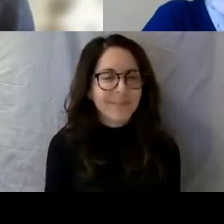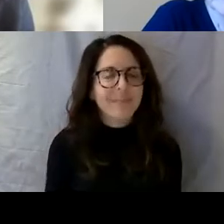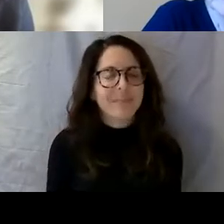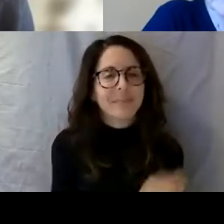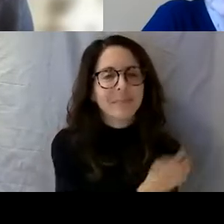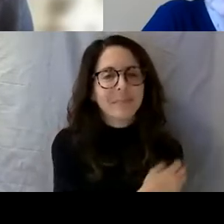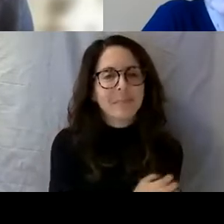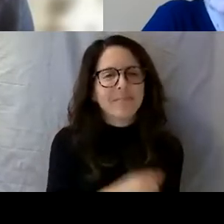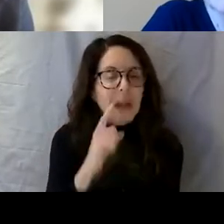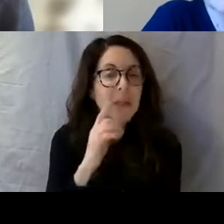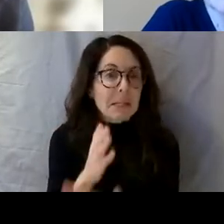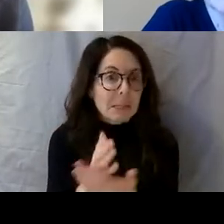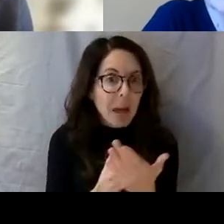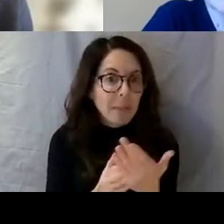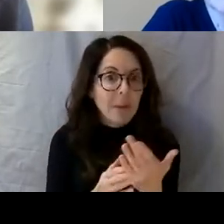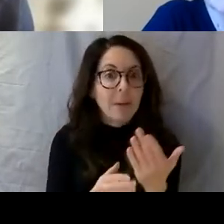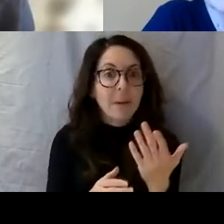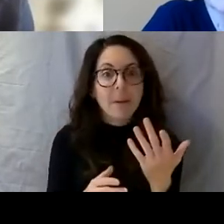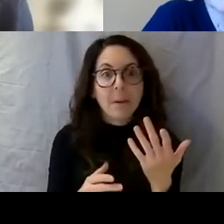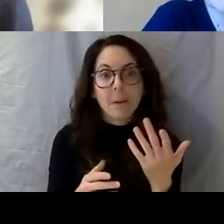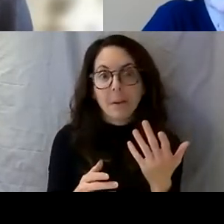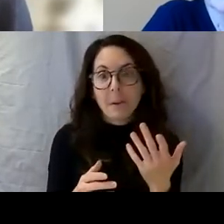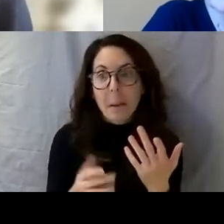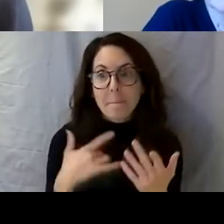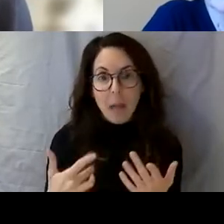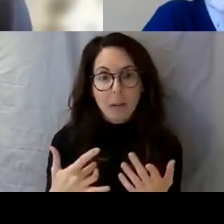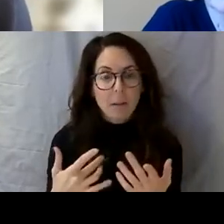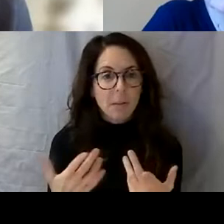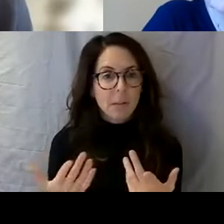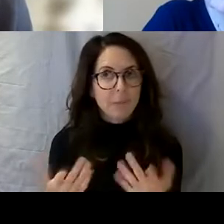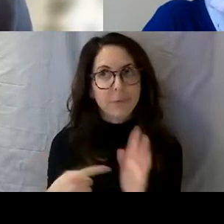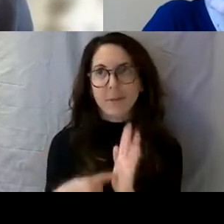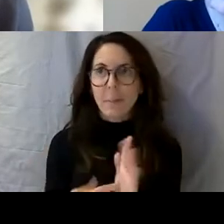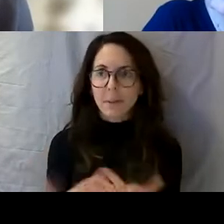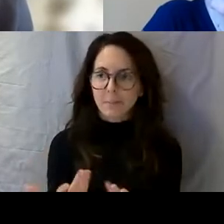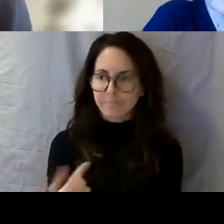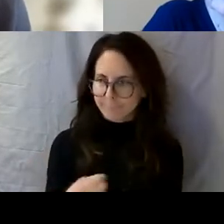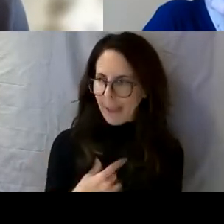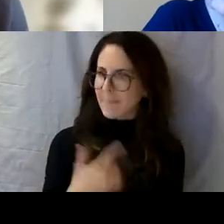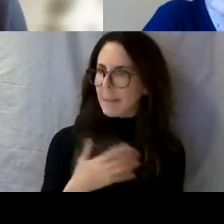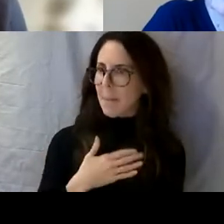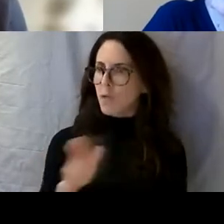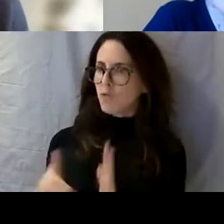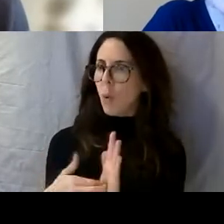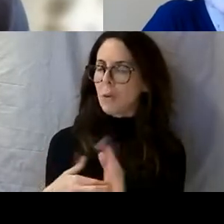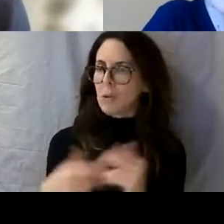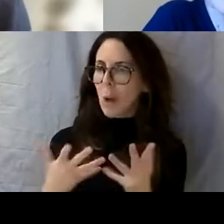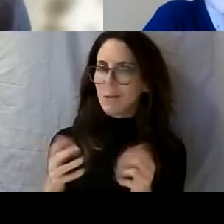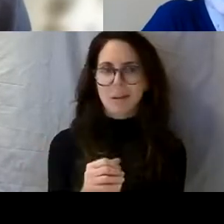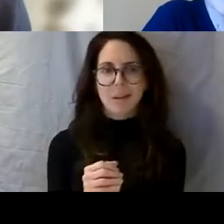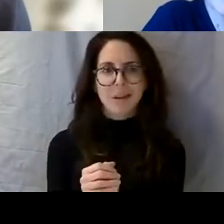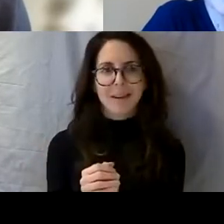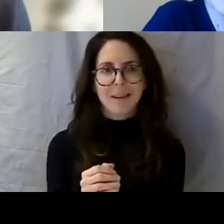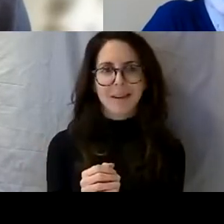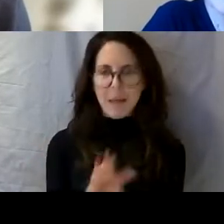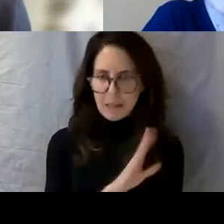some are people who essentially see their role as just making sure that the agenda is, that the board